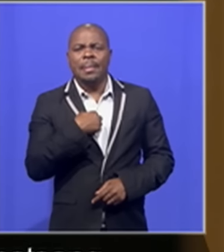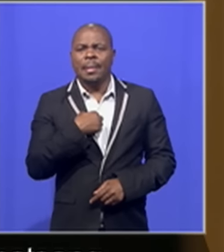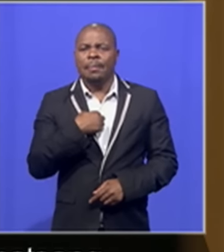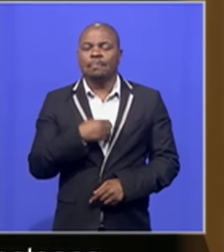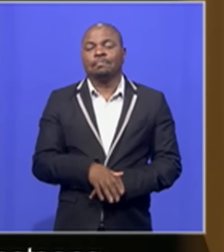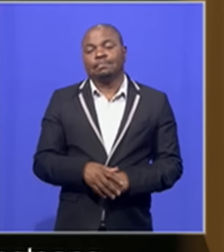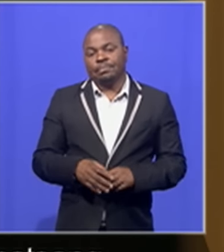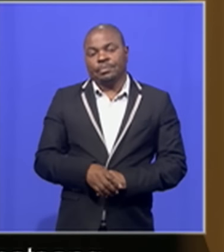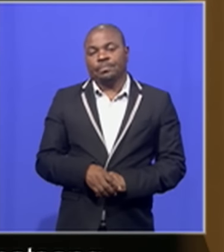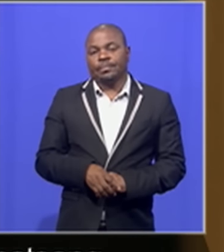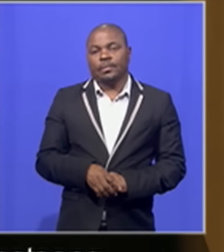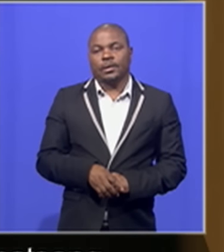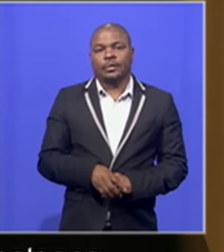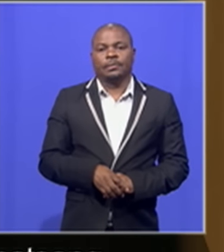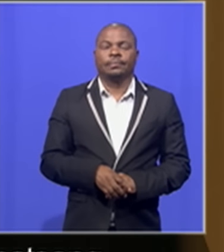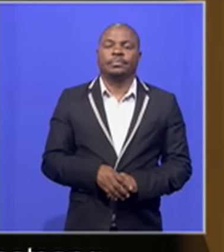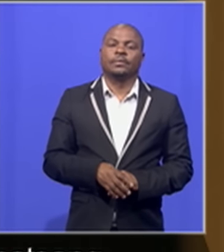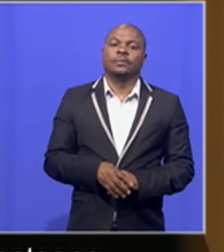Now,